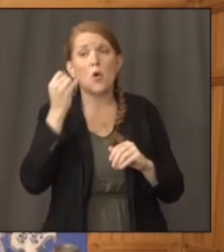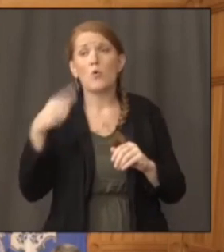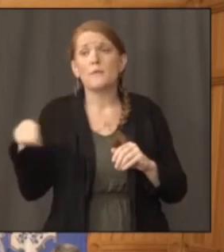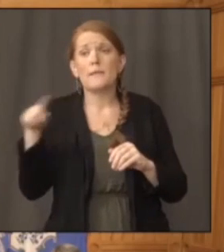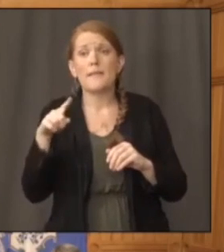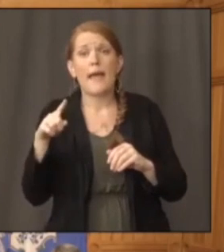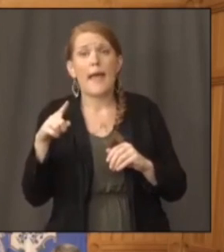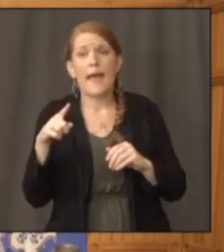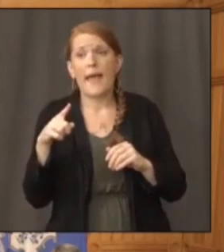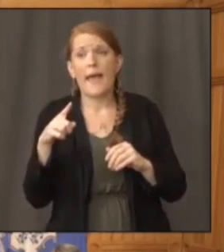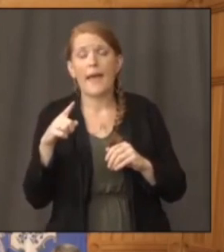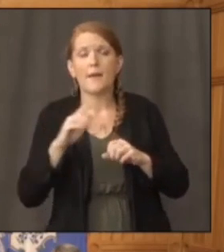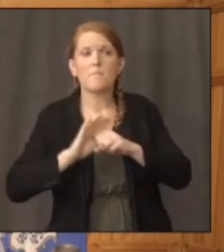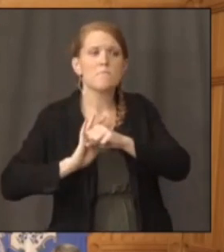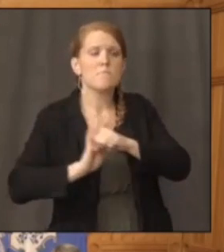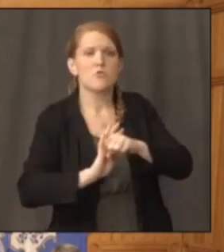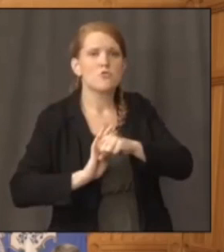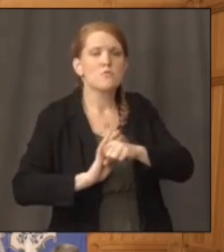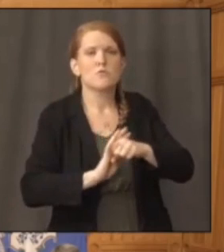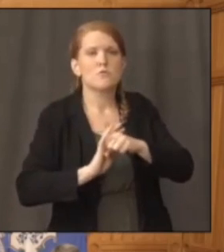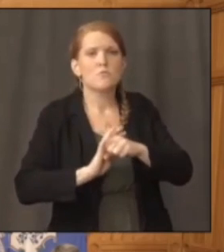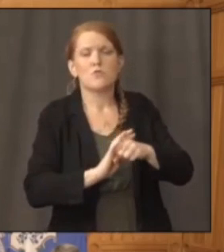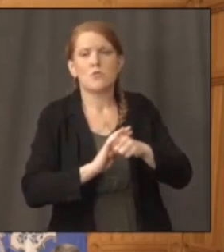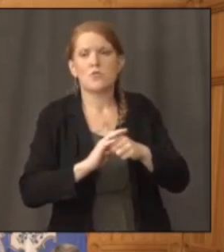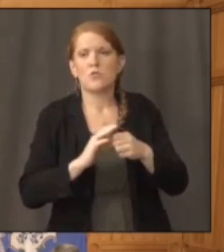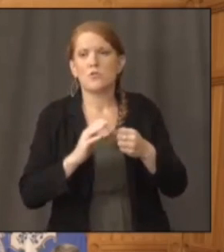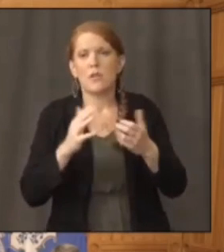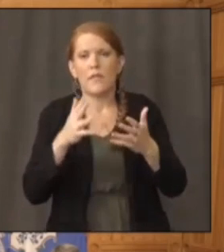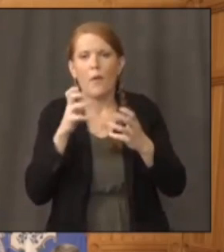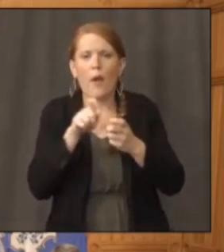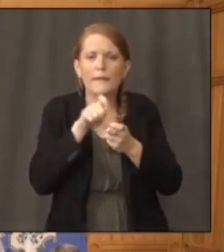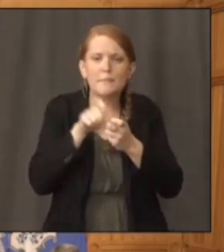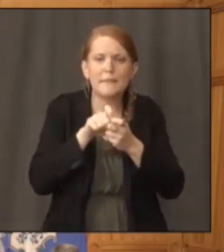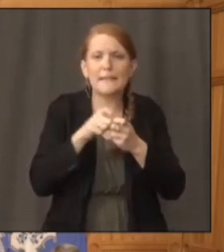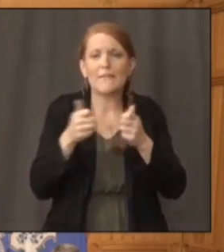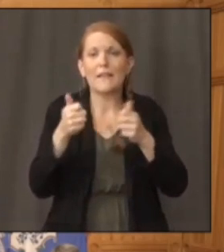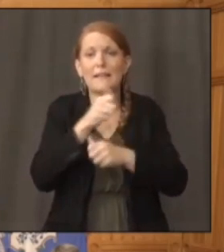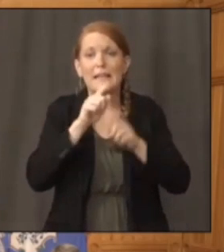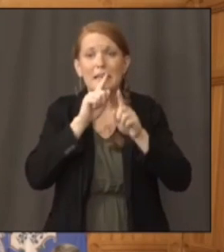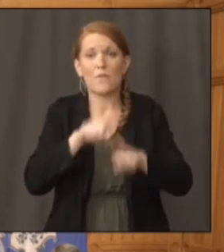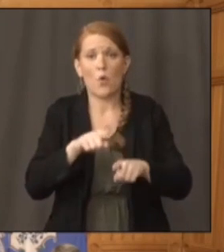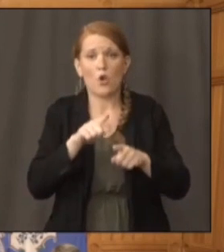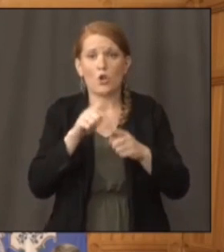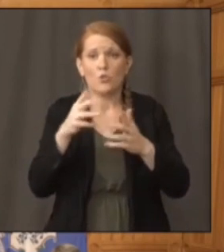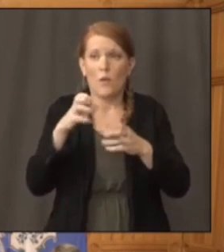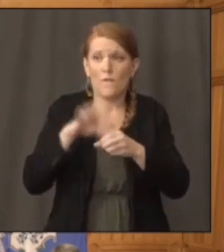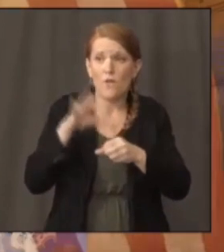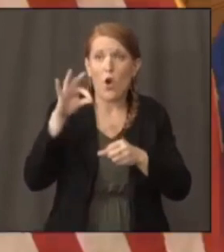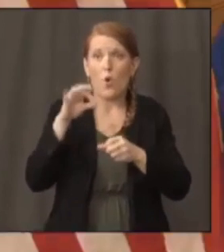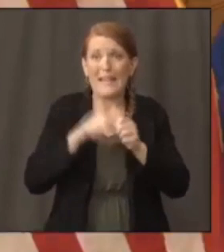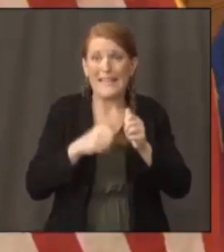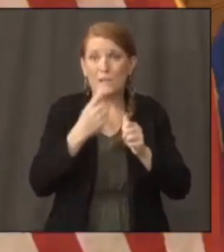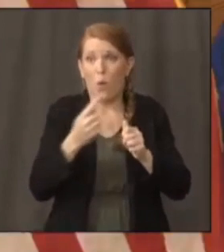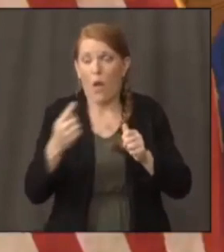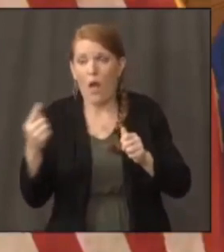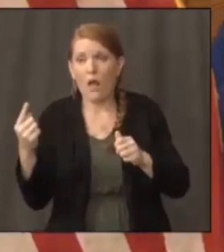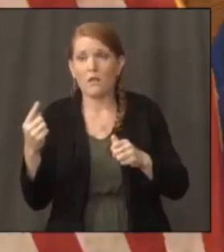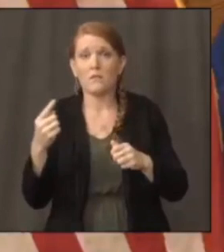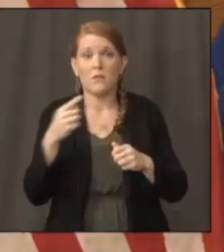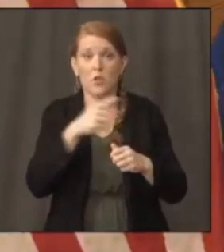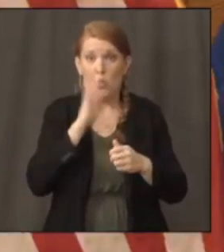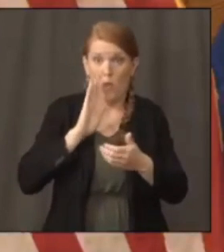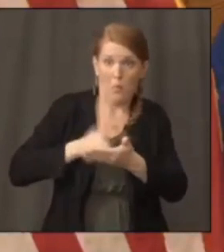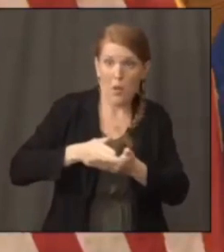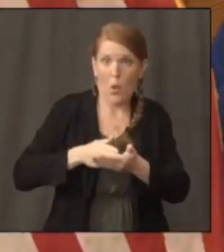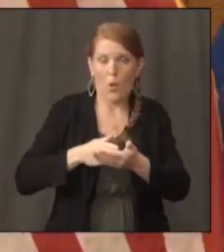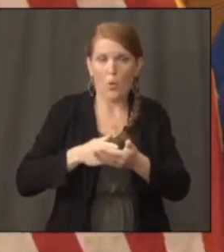particular executive orders to a vote in a special session, you would oppose that? The governor at no point said he opposed it. That's the